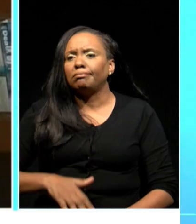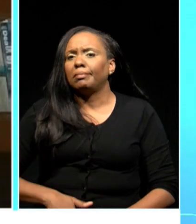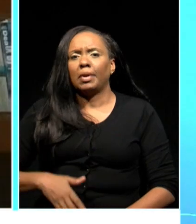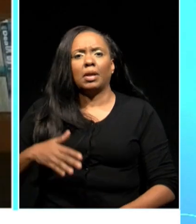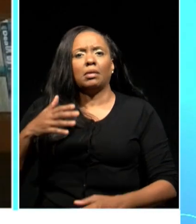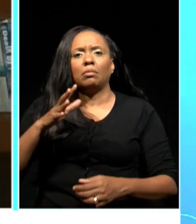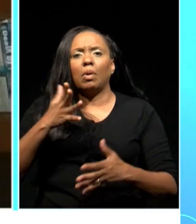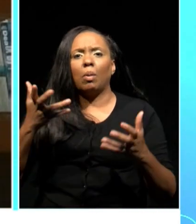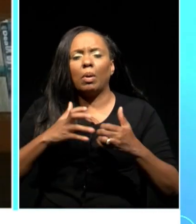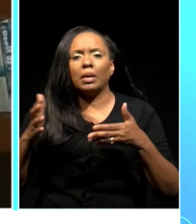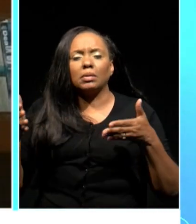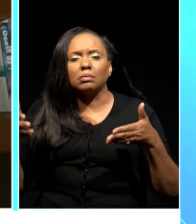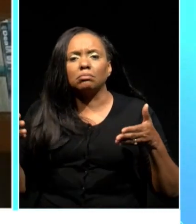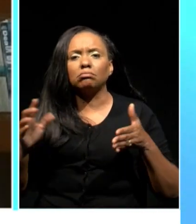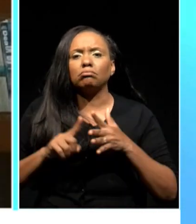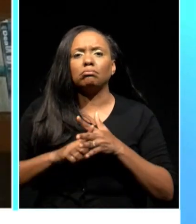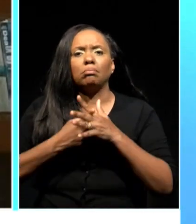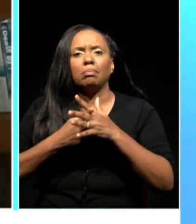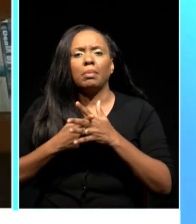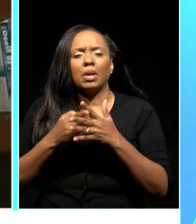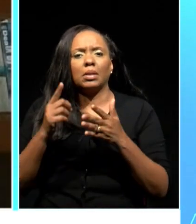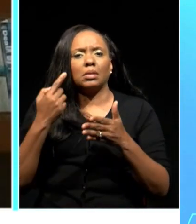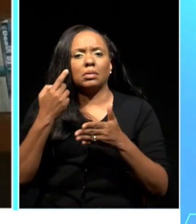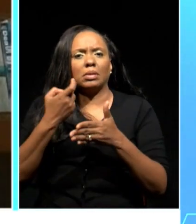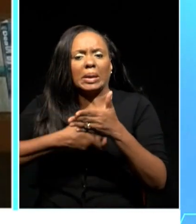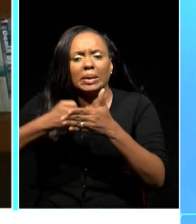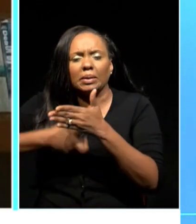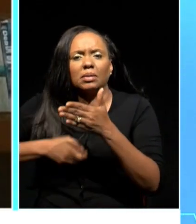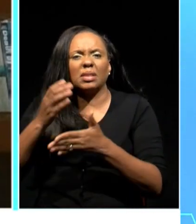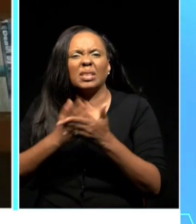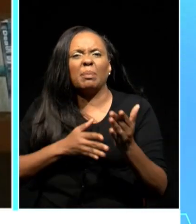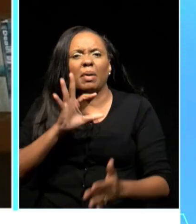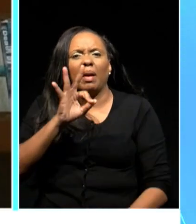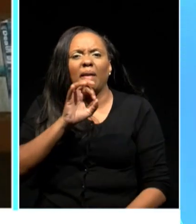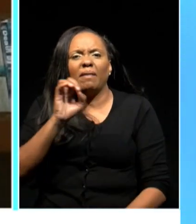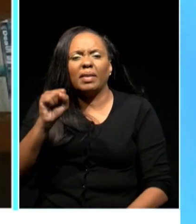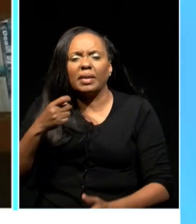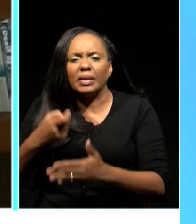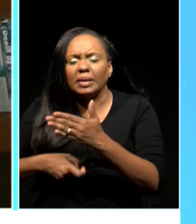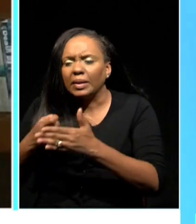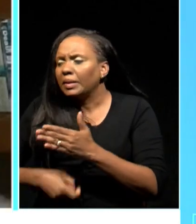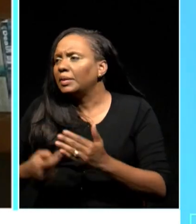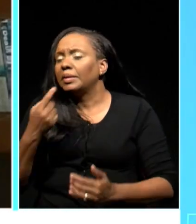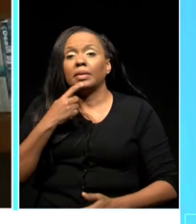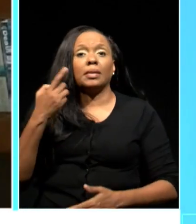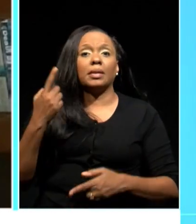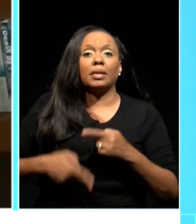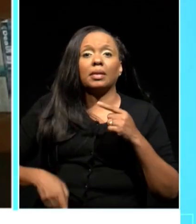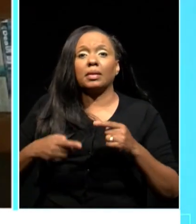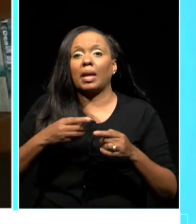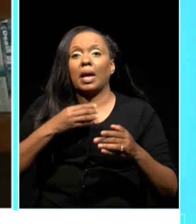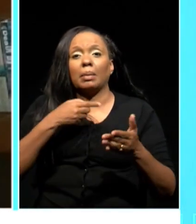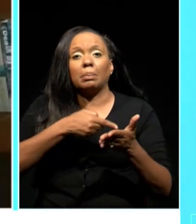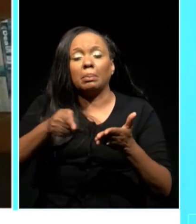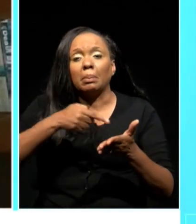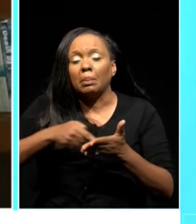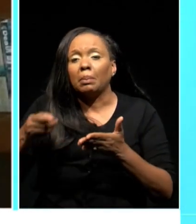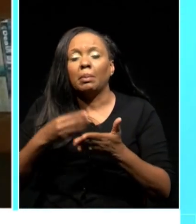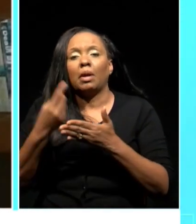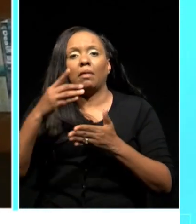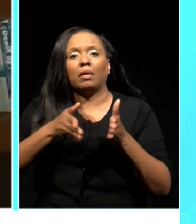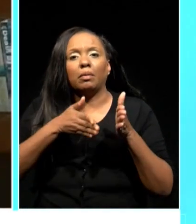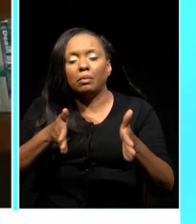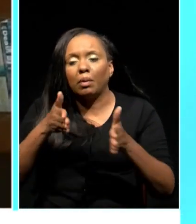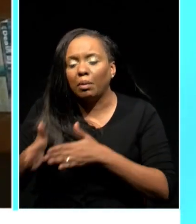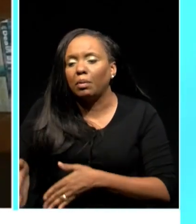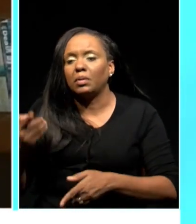so forth. They were saying there are certain things that cannot be done. You cannot clear the streets of garbage. You cannot spend money on roads. You cannot spend money on schools.